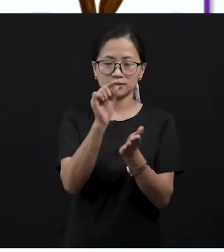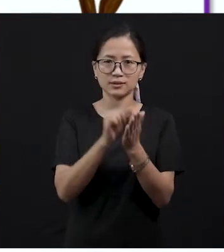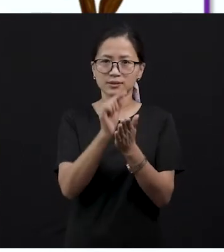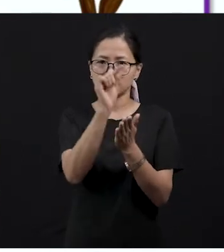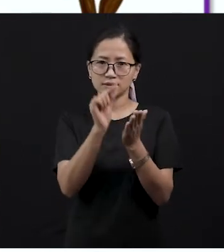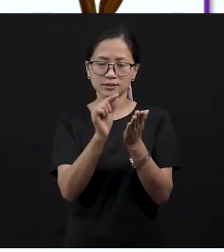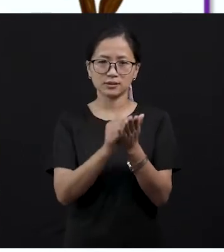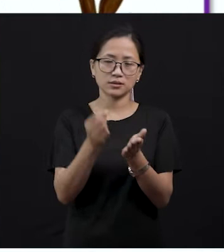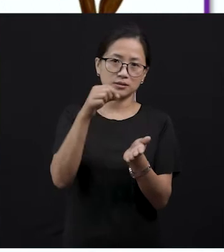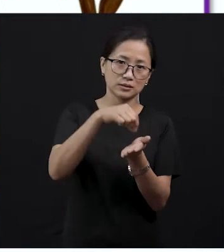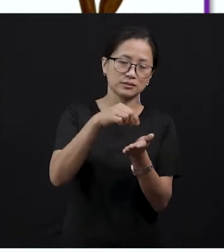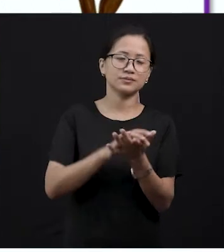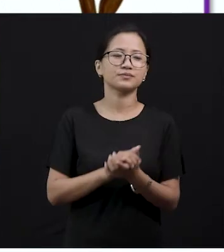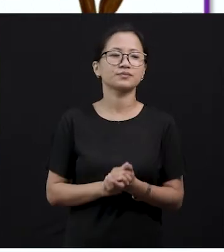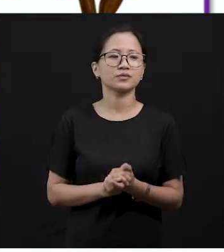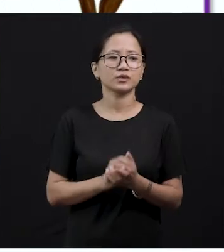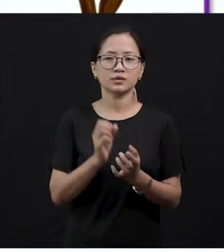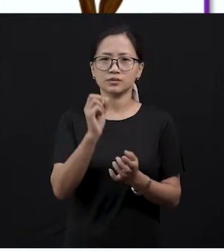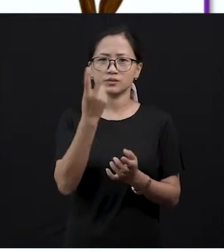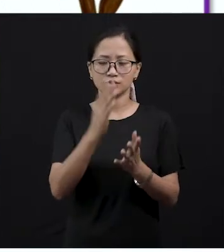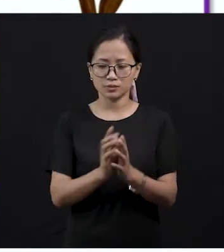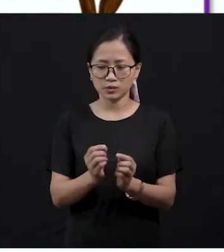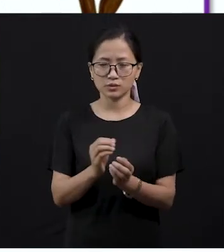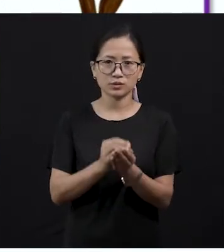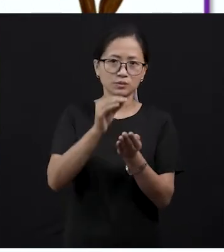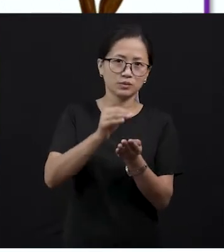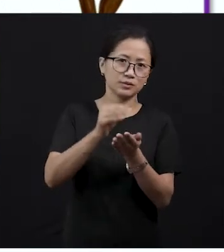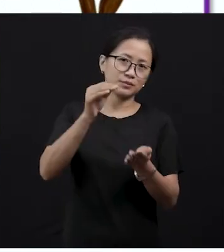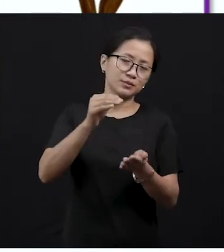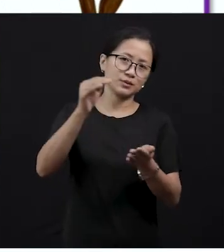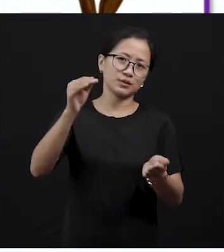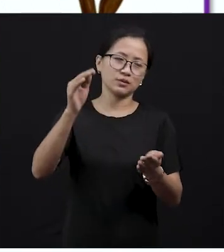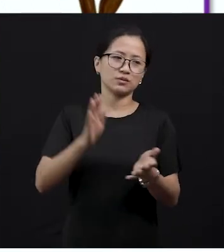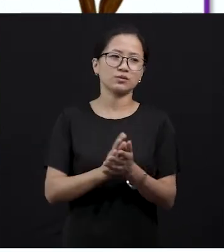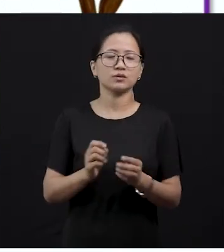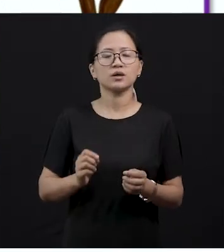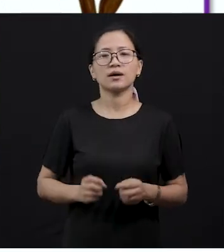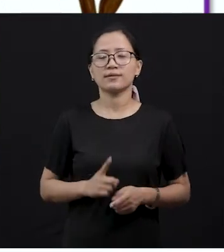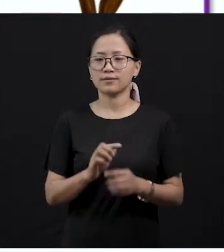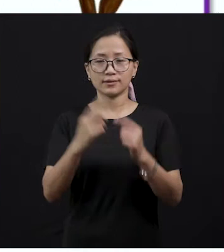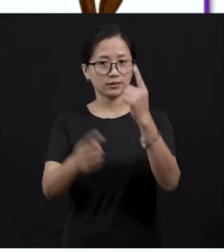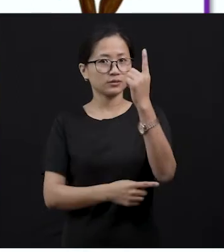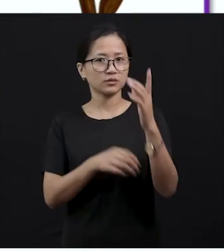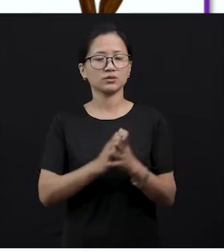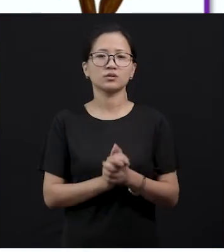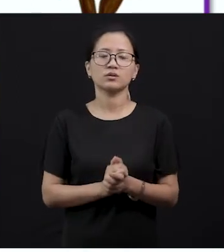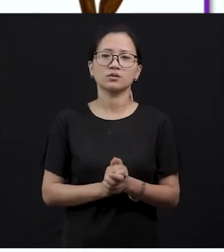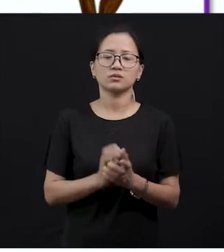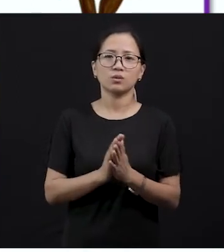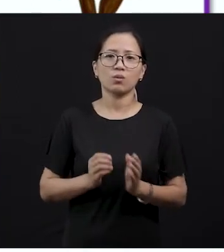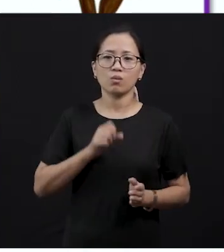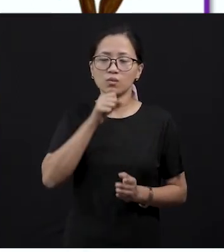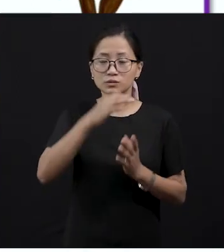then from the small seed, it'll germinate, give rise to small plant, sapling, and then a tree, and then a mature